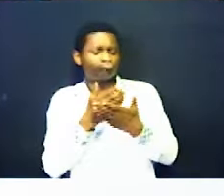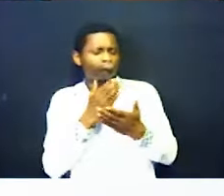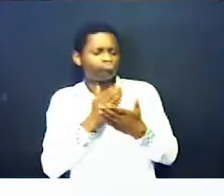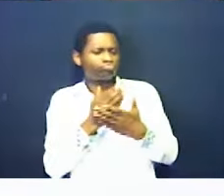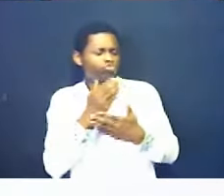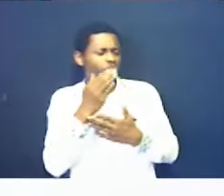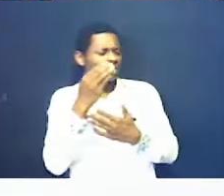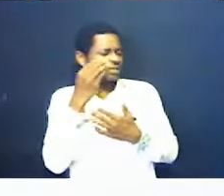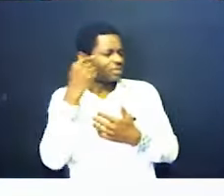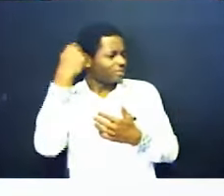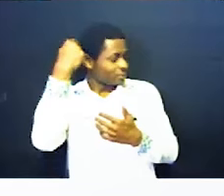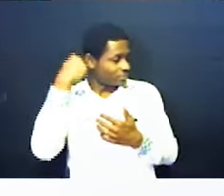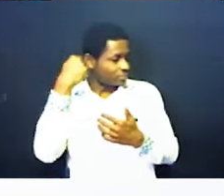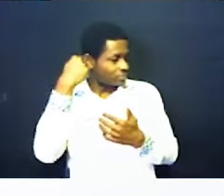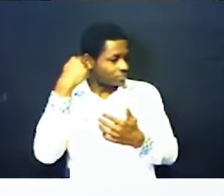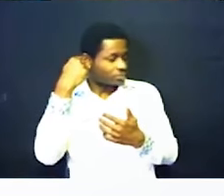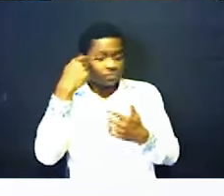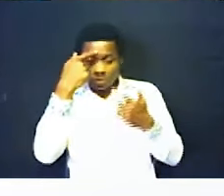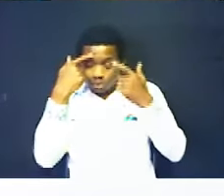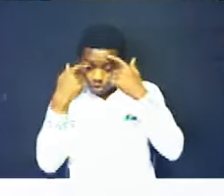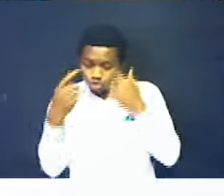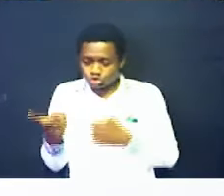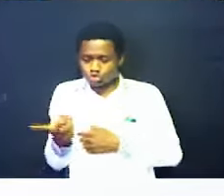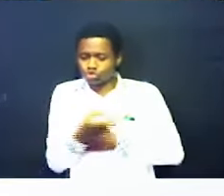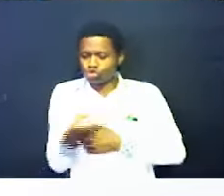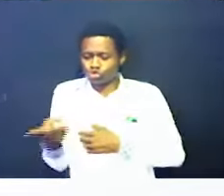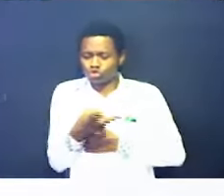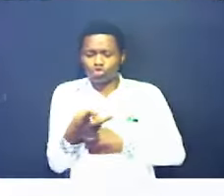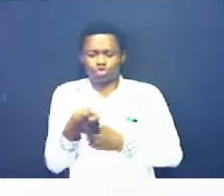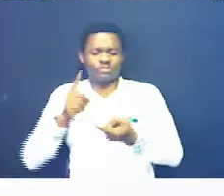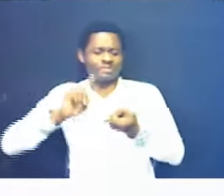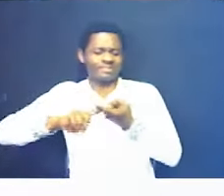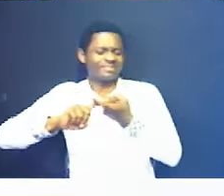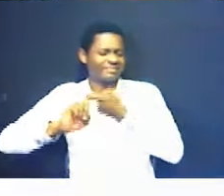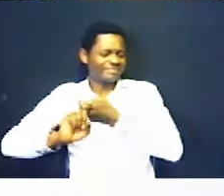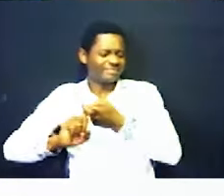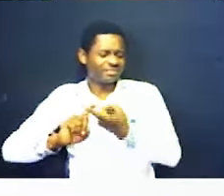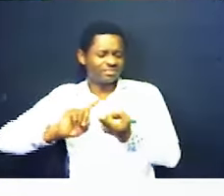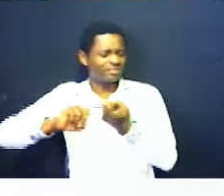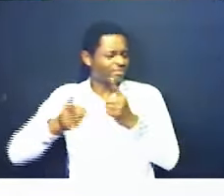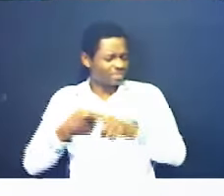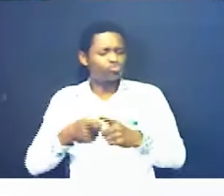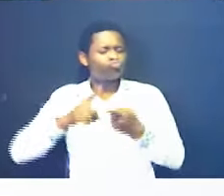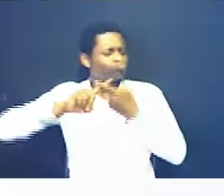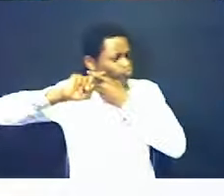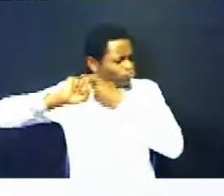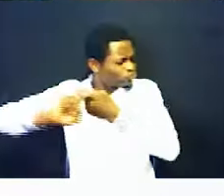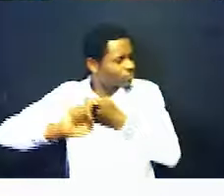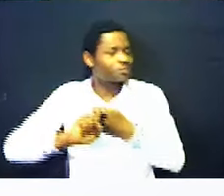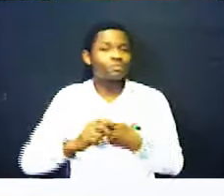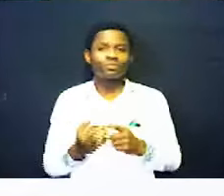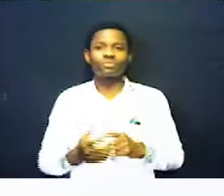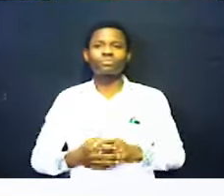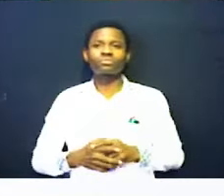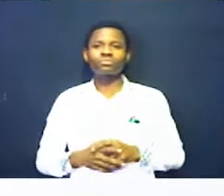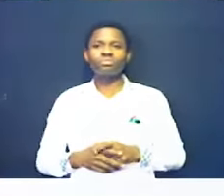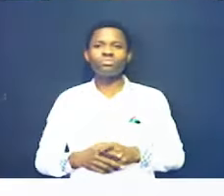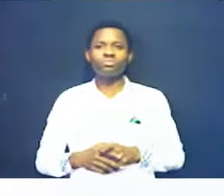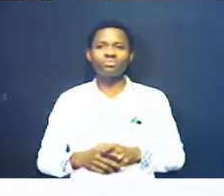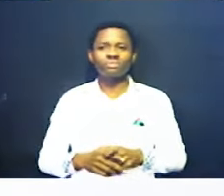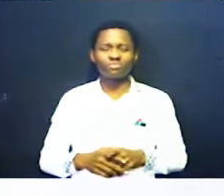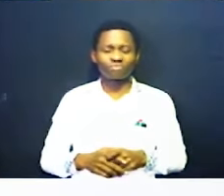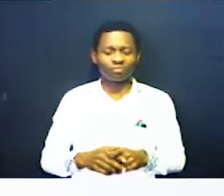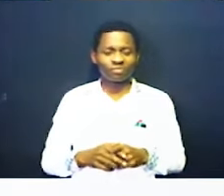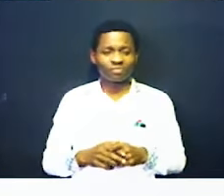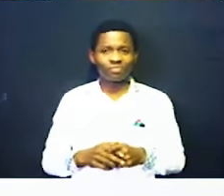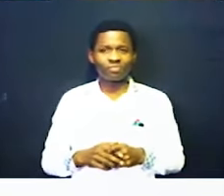wa dwene pa. Now they were friends. No wo ye nan fofo. They were real good friends. No wo ye nan fofo pa pa pa. He was somebody that David could